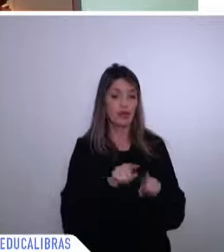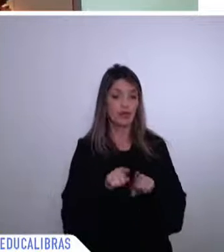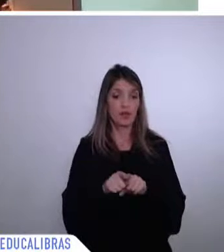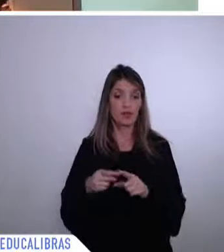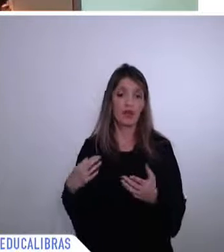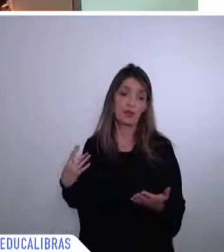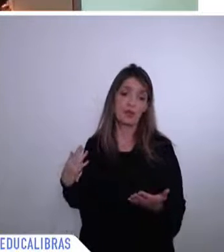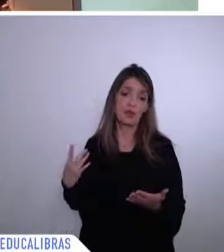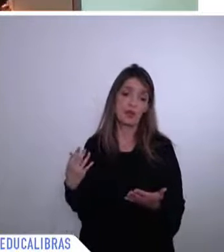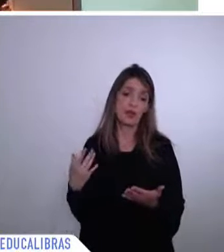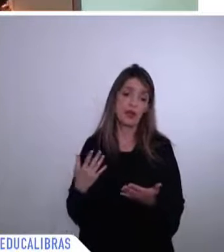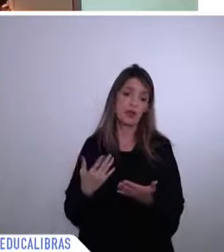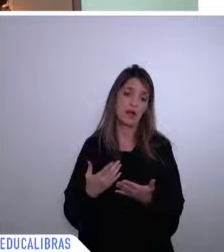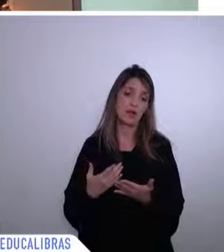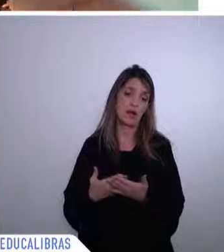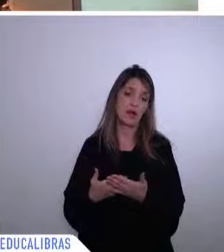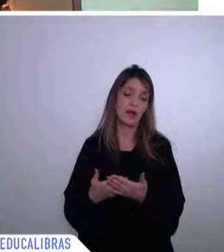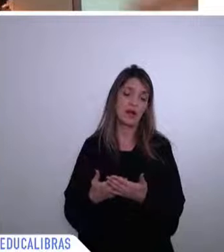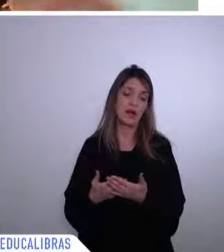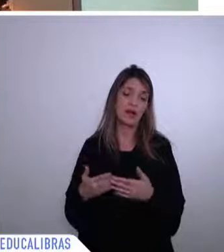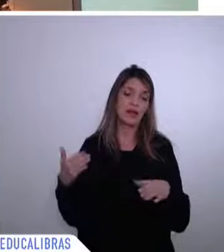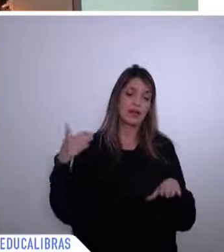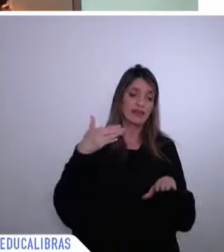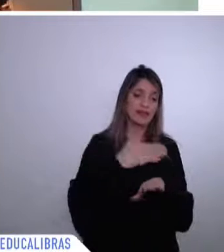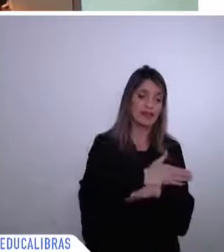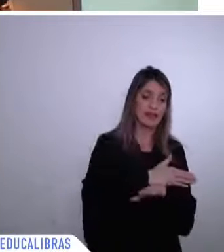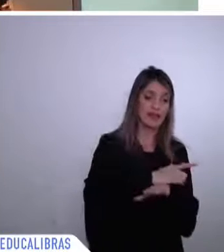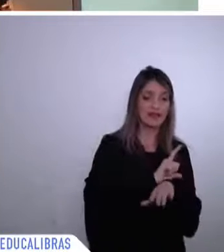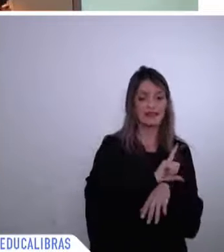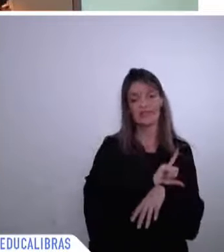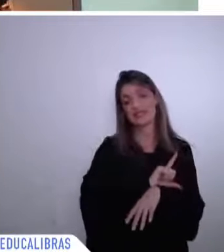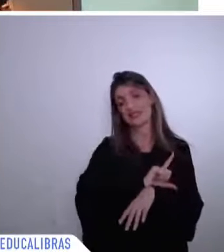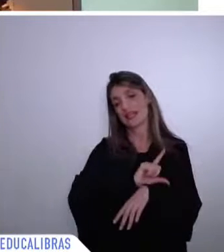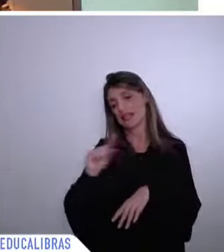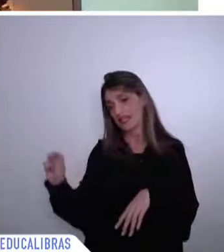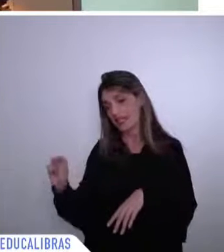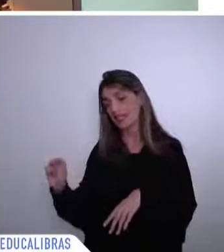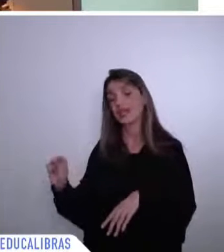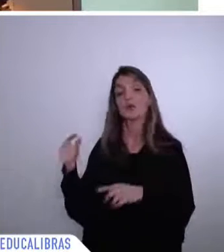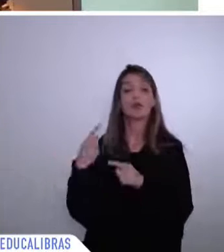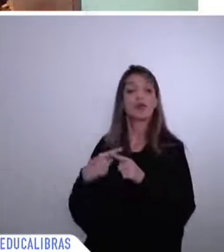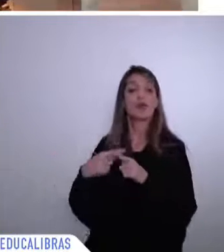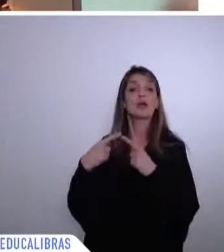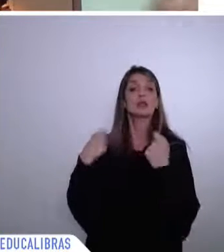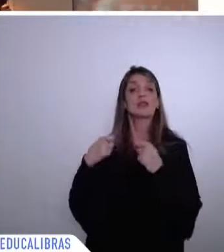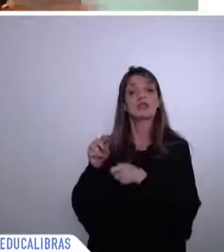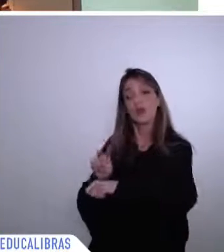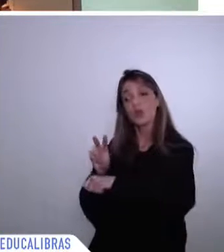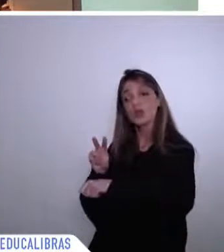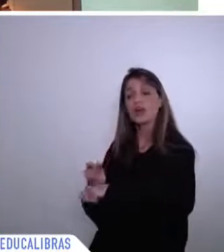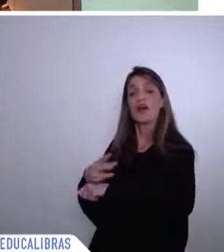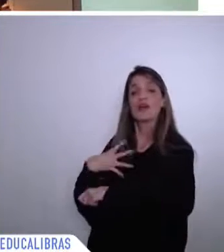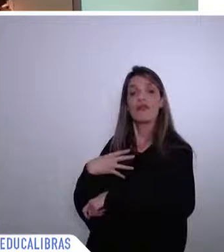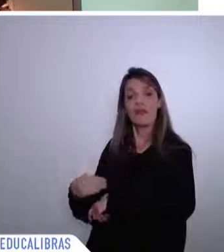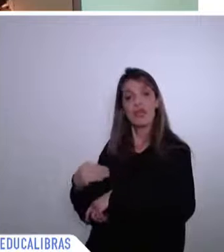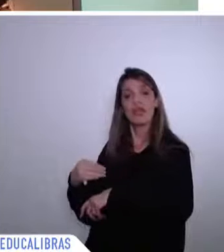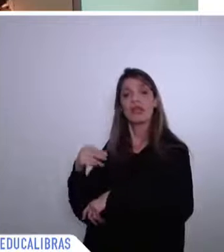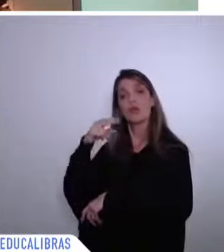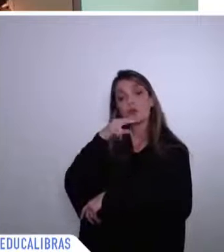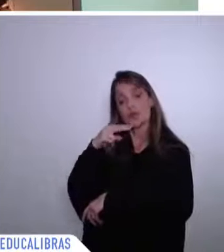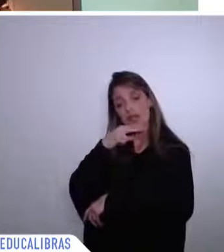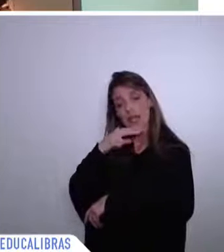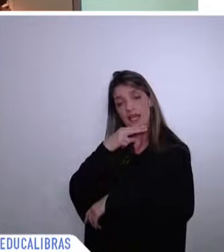work. And usually they have a very conflicting demission and